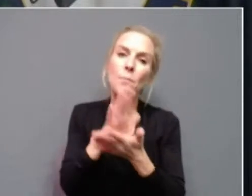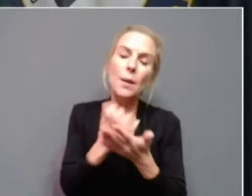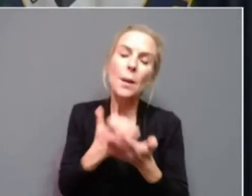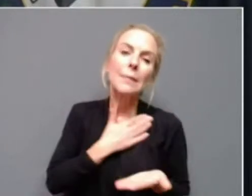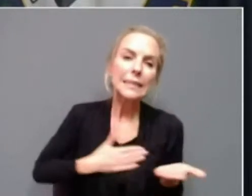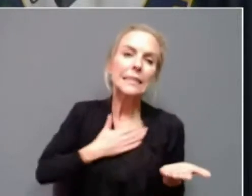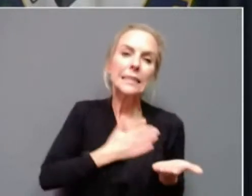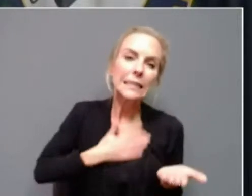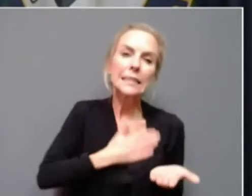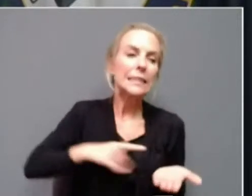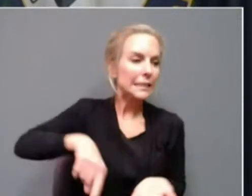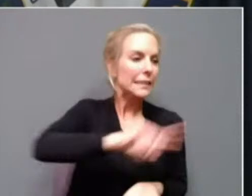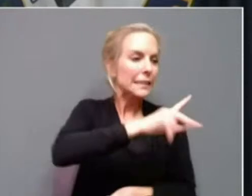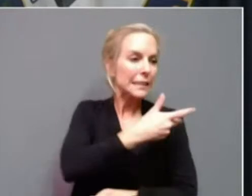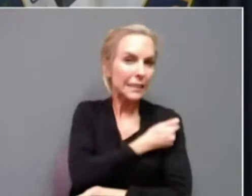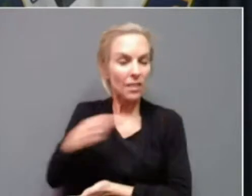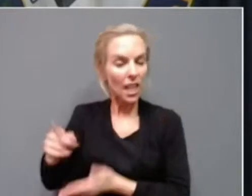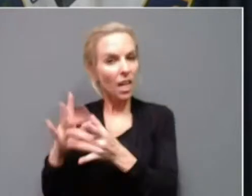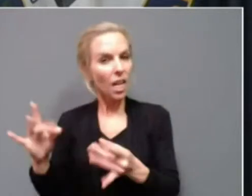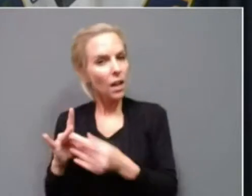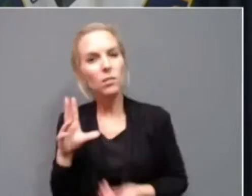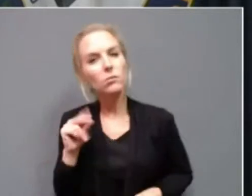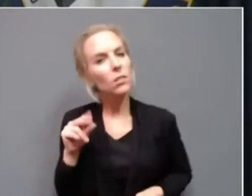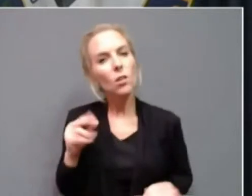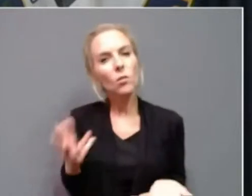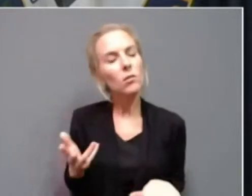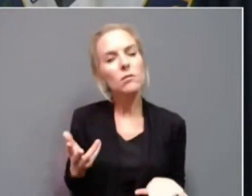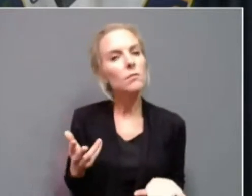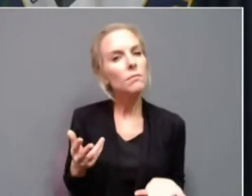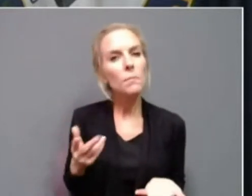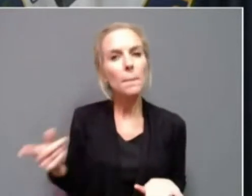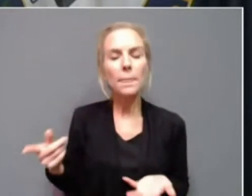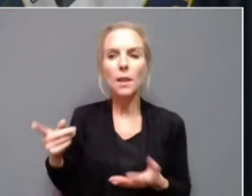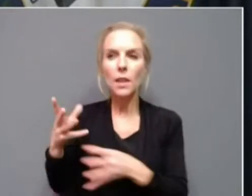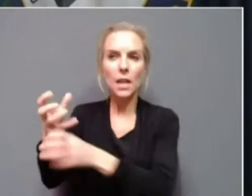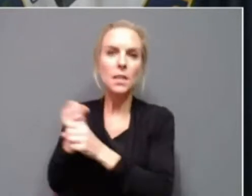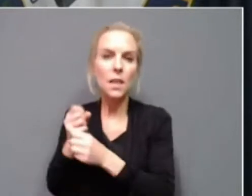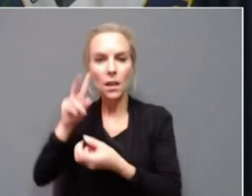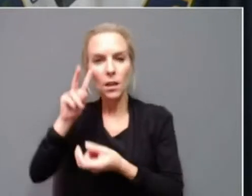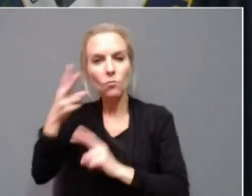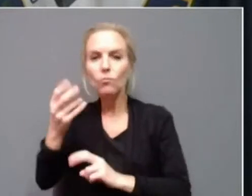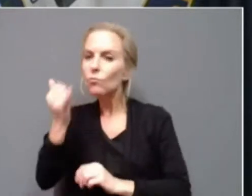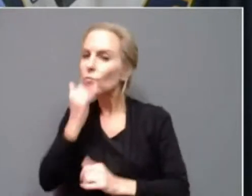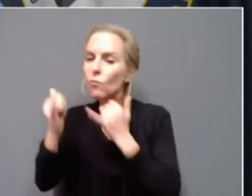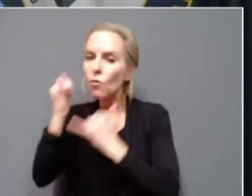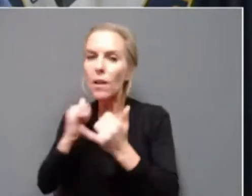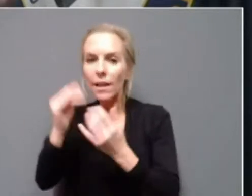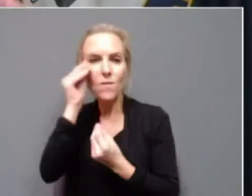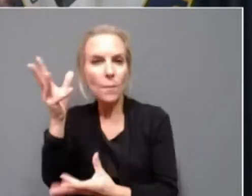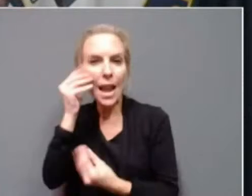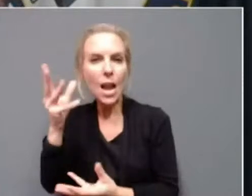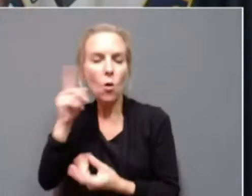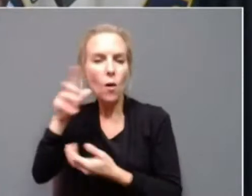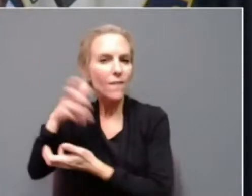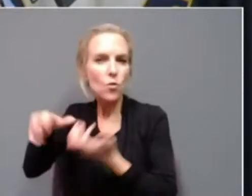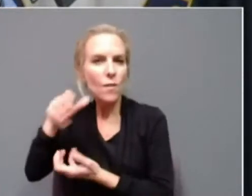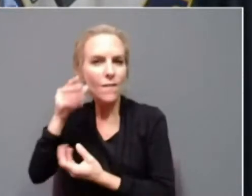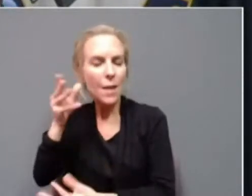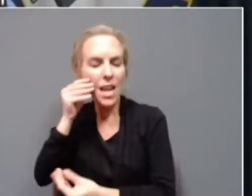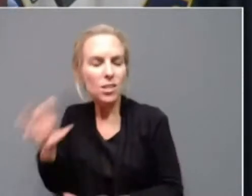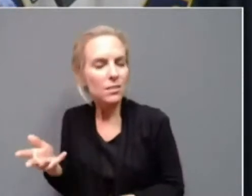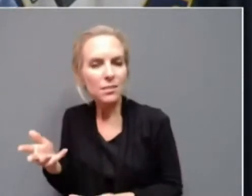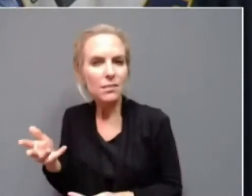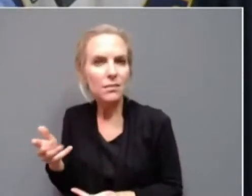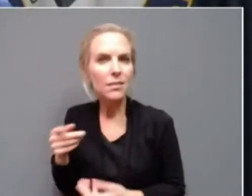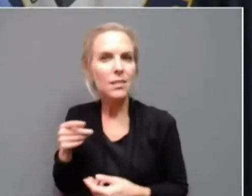vaccinated. And that means they're sowing at least misinformation or confusion, or they're making coverage that's out there. I